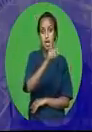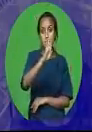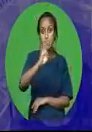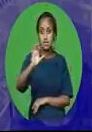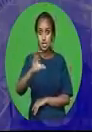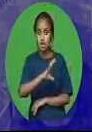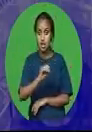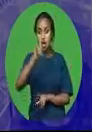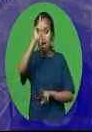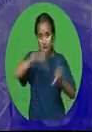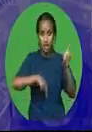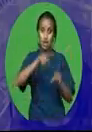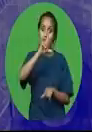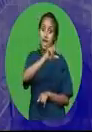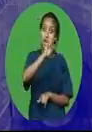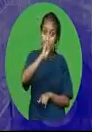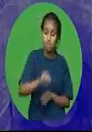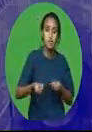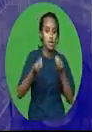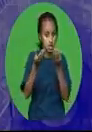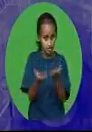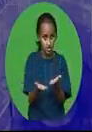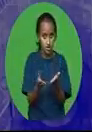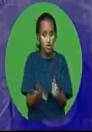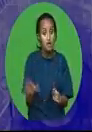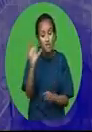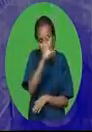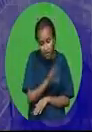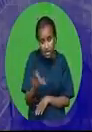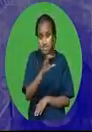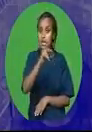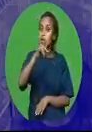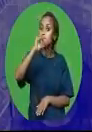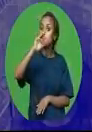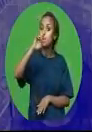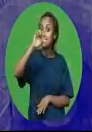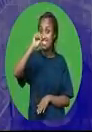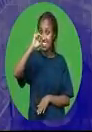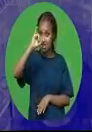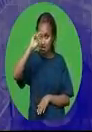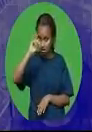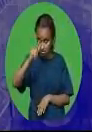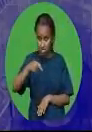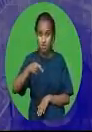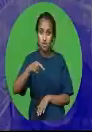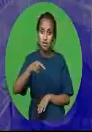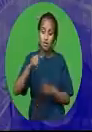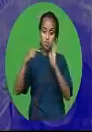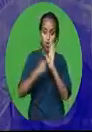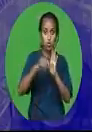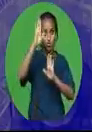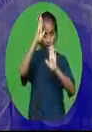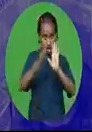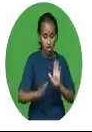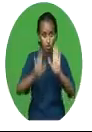and line LM are given. Find the piercing point of the line and plane by cutting plane